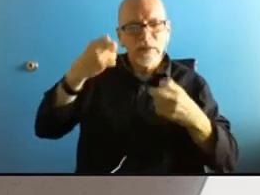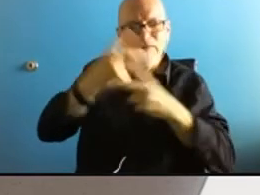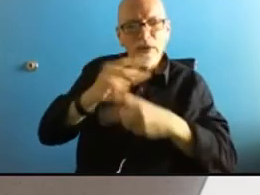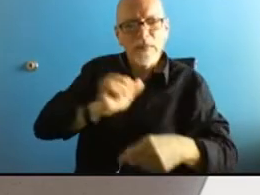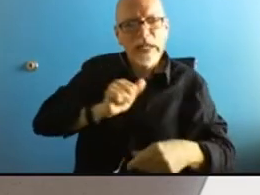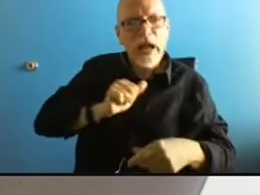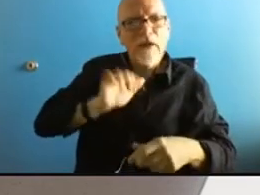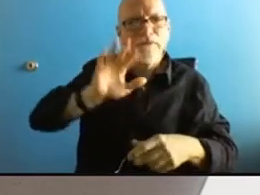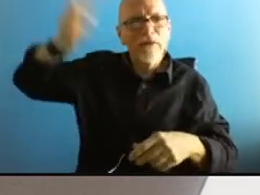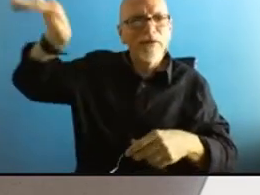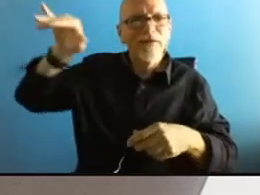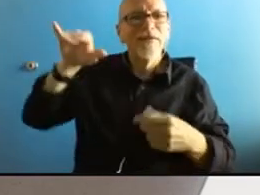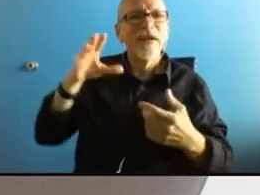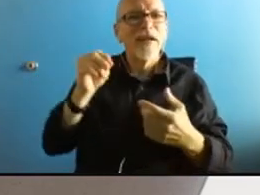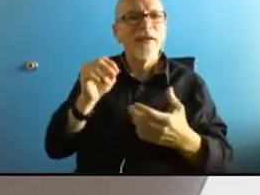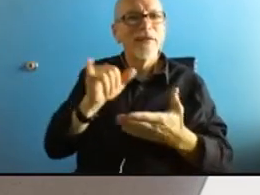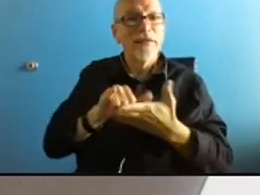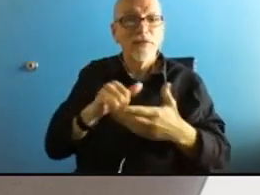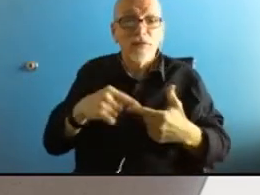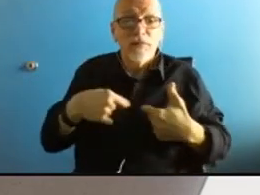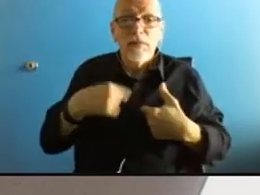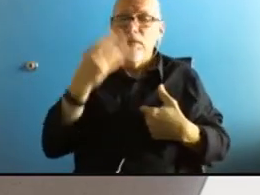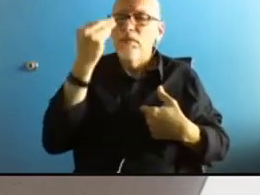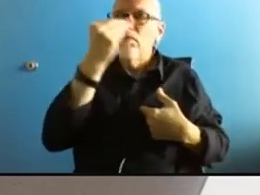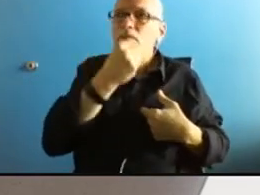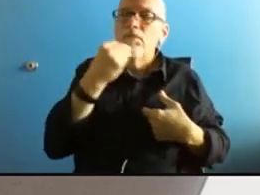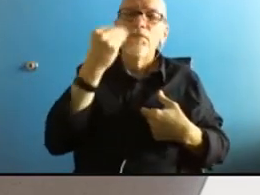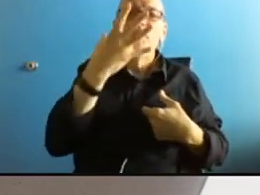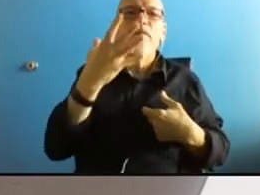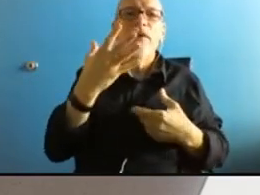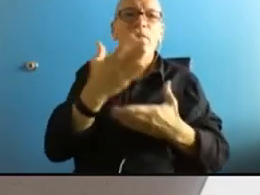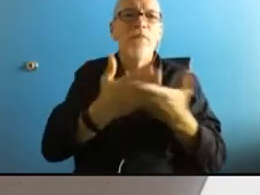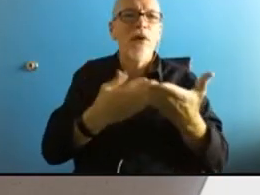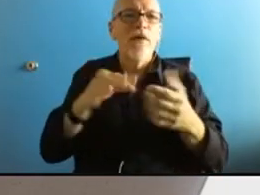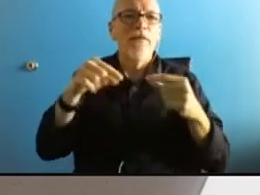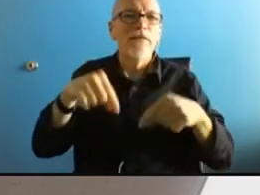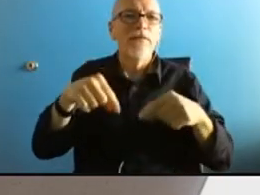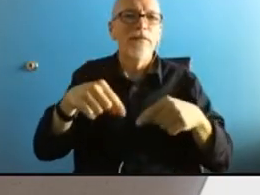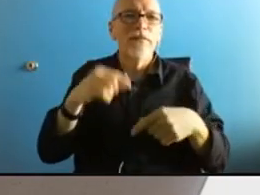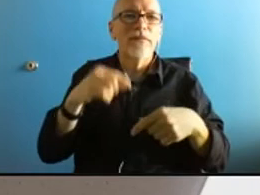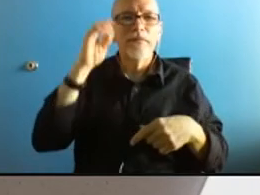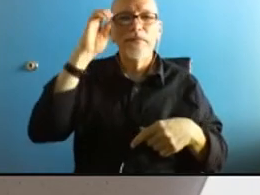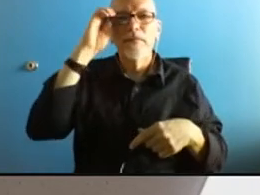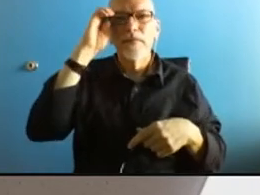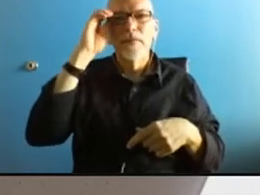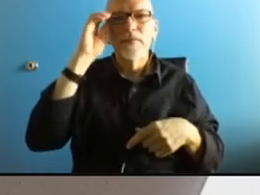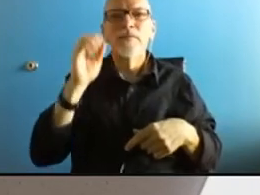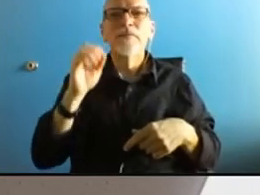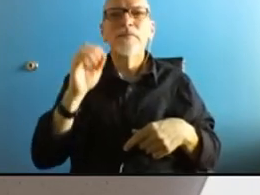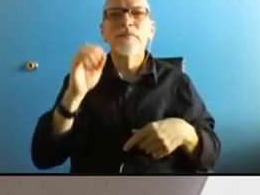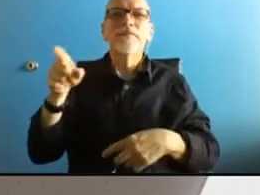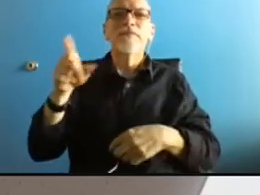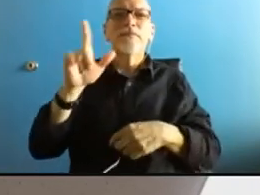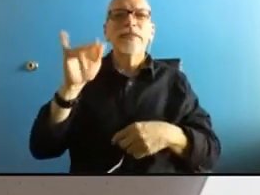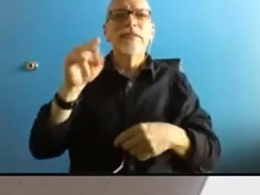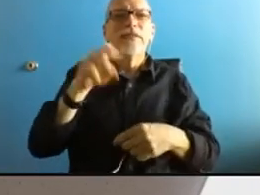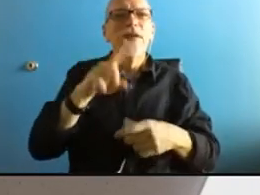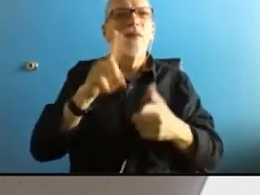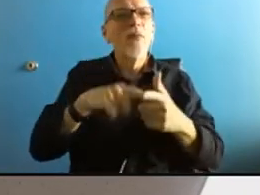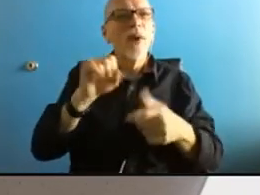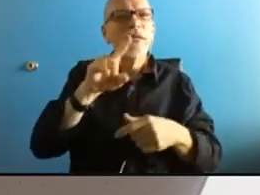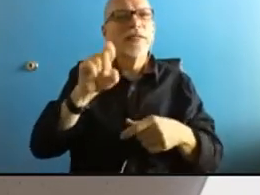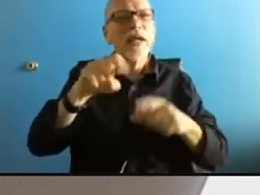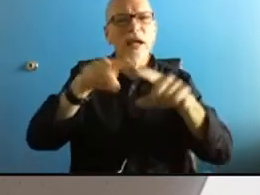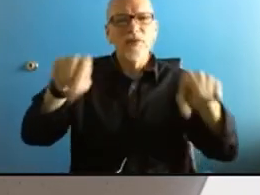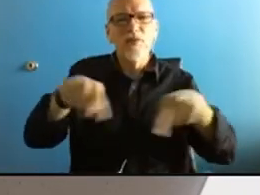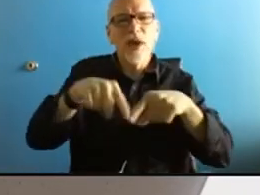out. And that is a beautiful, beautiful quality. I saw one question. They asked, what size would the squares have to be